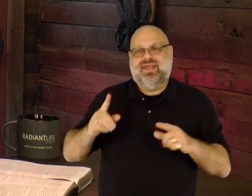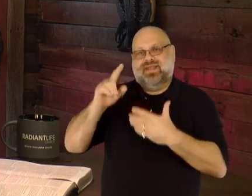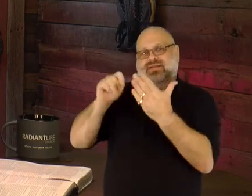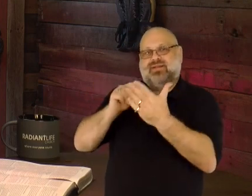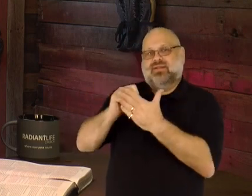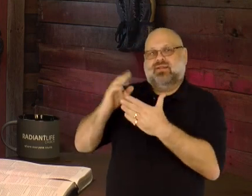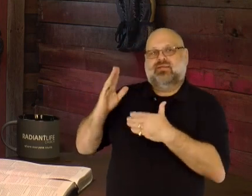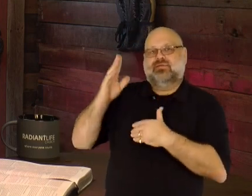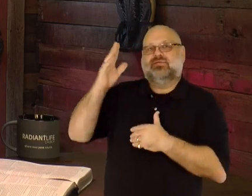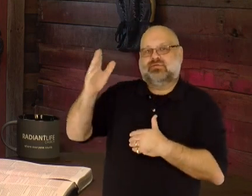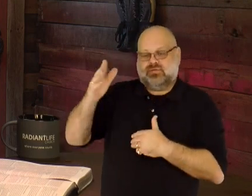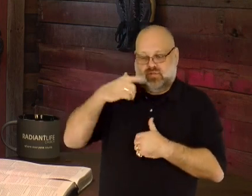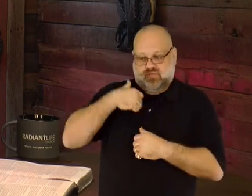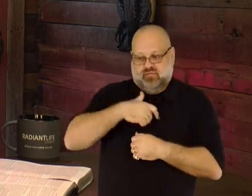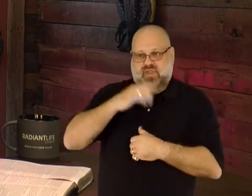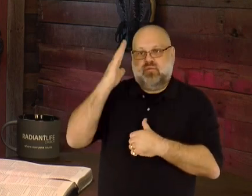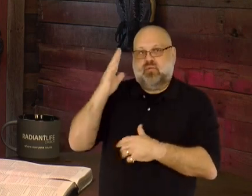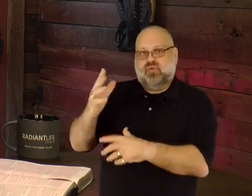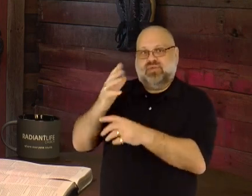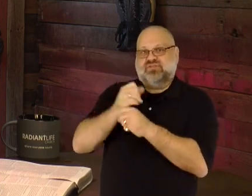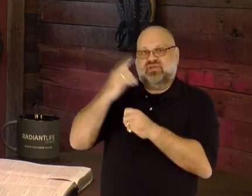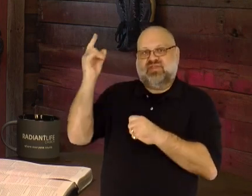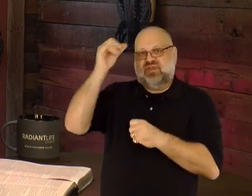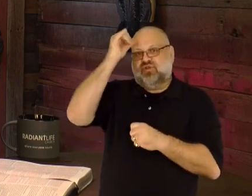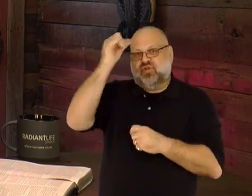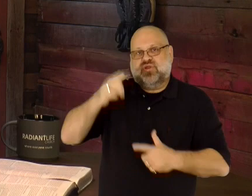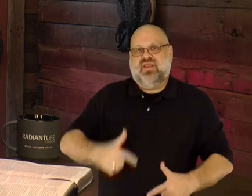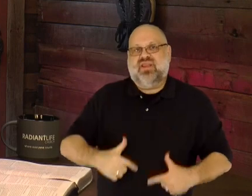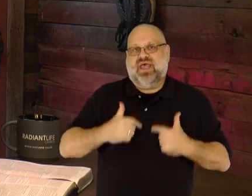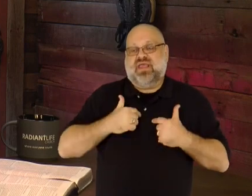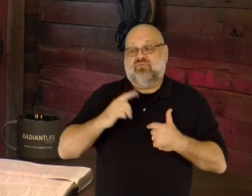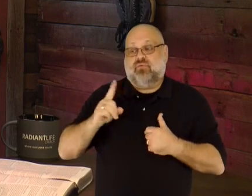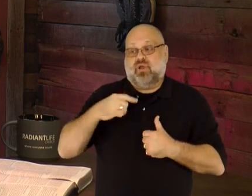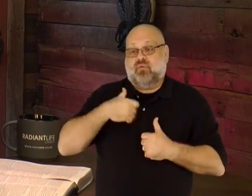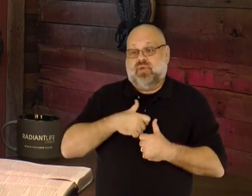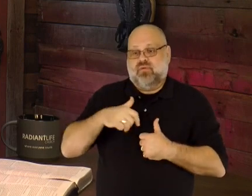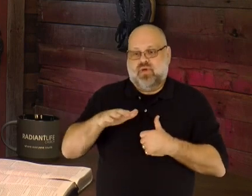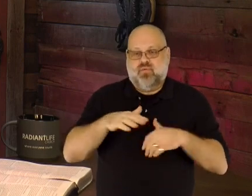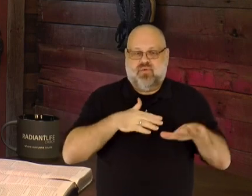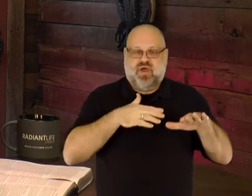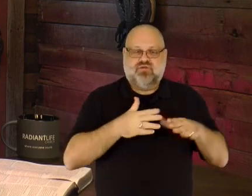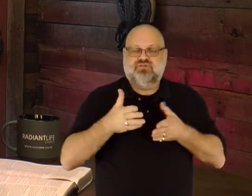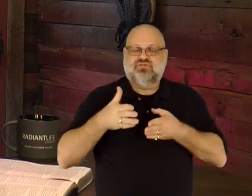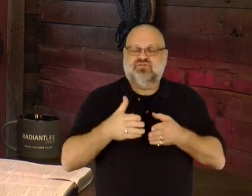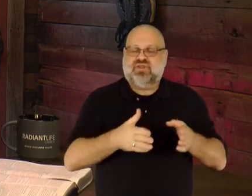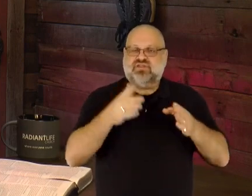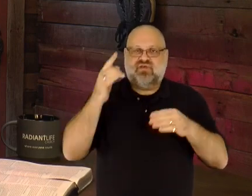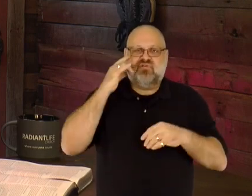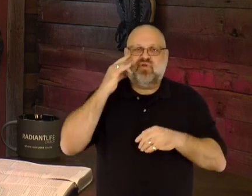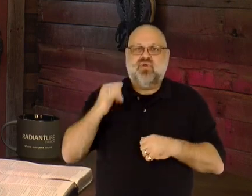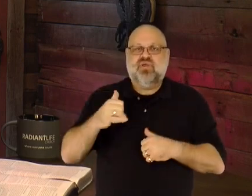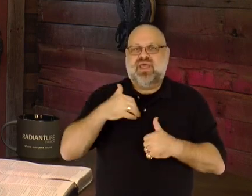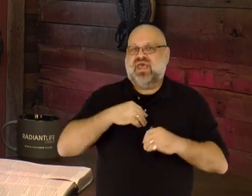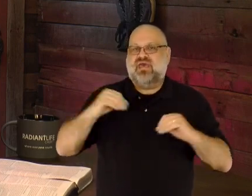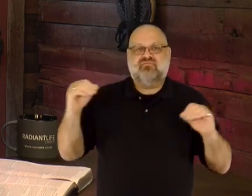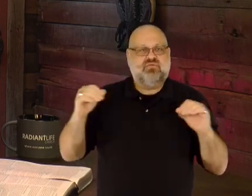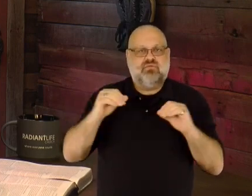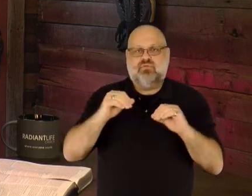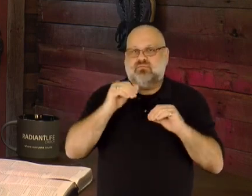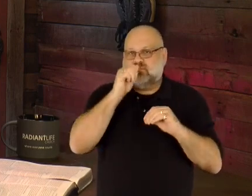come, we will receive eternal life, where we'll walk the streets of gold, have no more